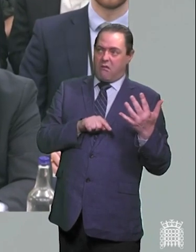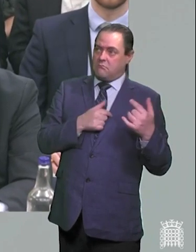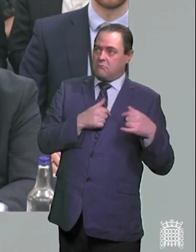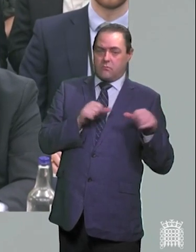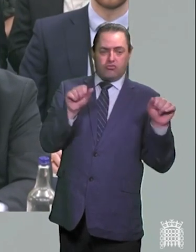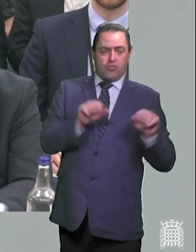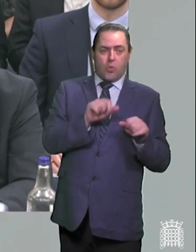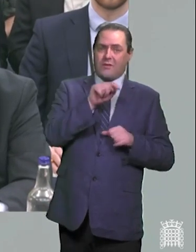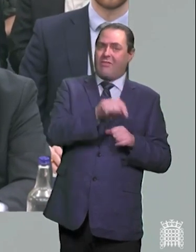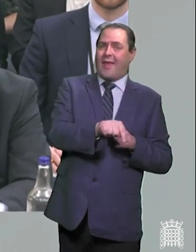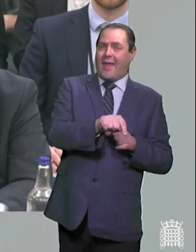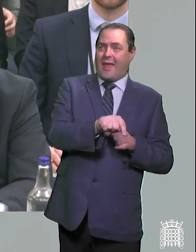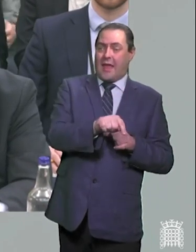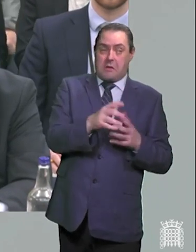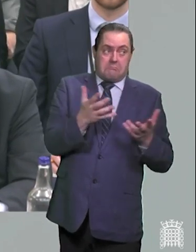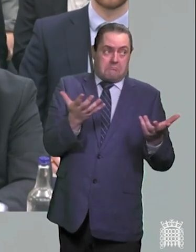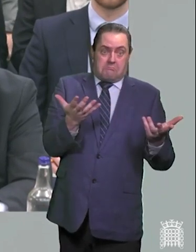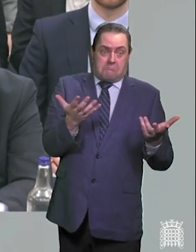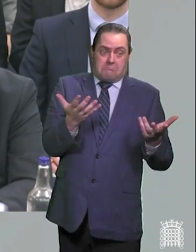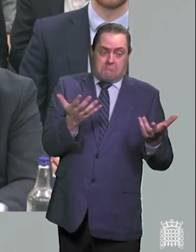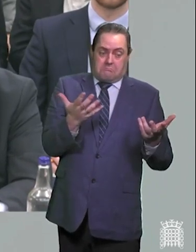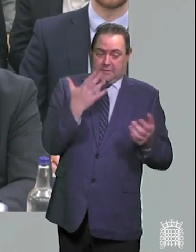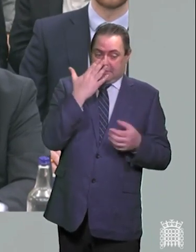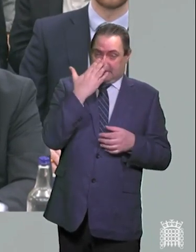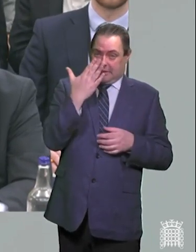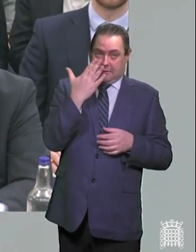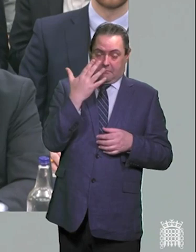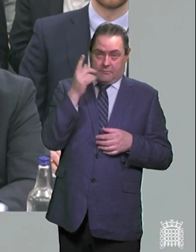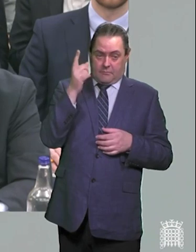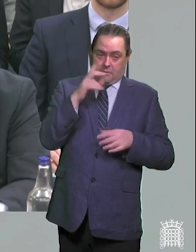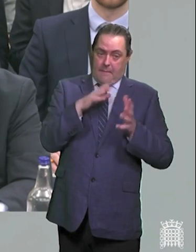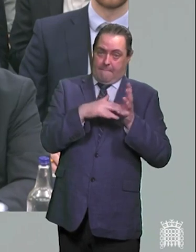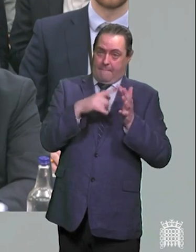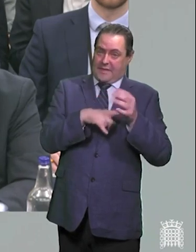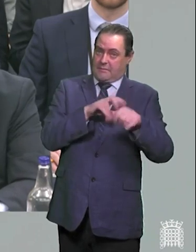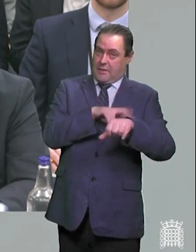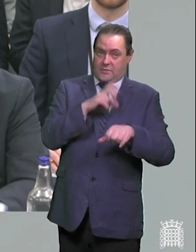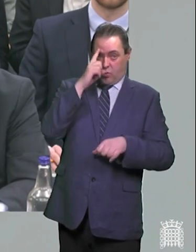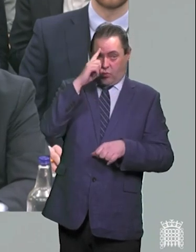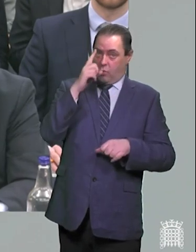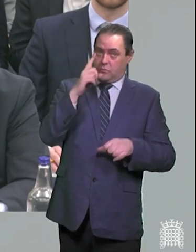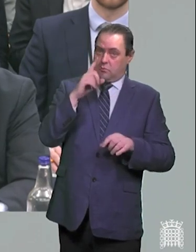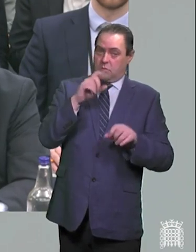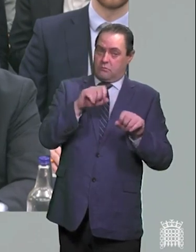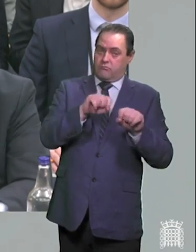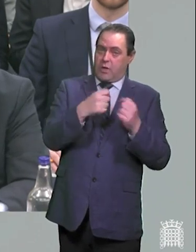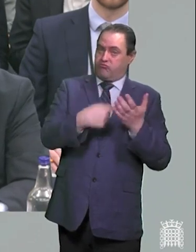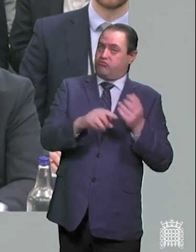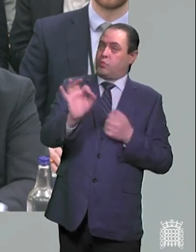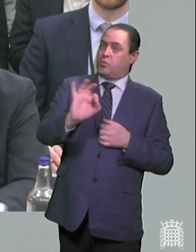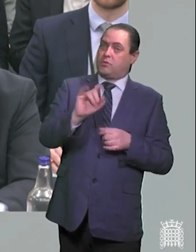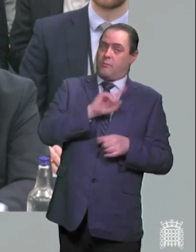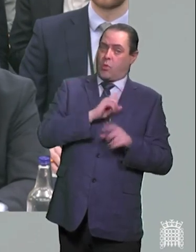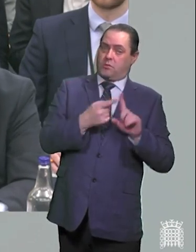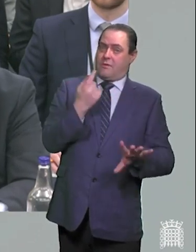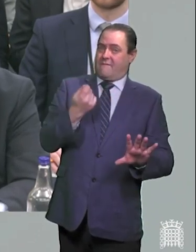there, I can only conclude were deemed by the Met to be not rule-breaking events